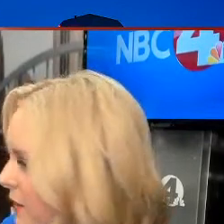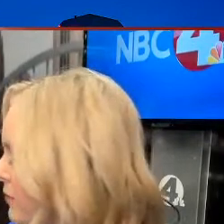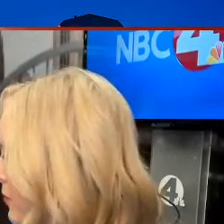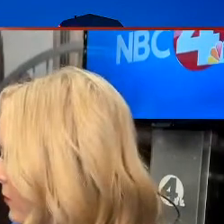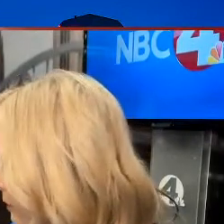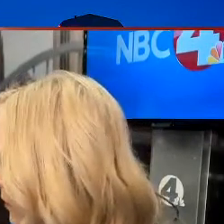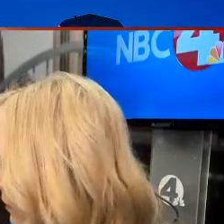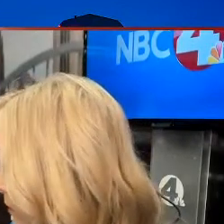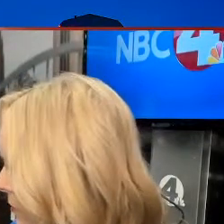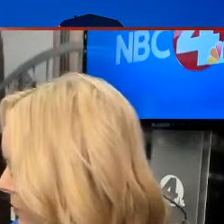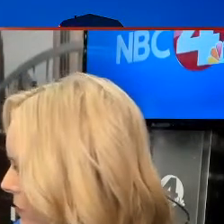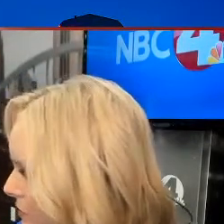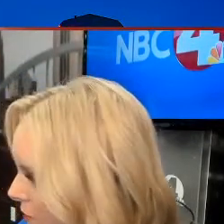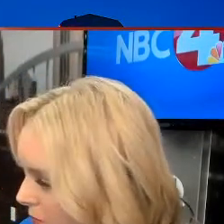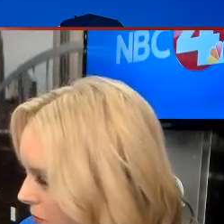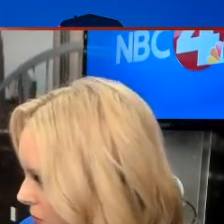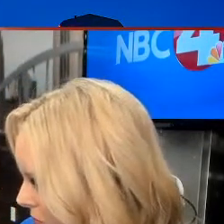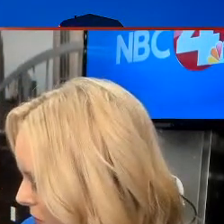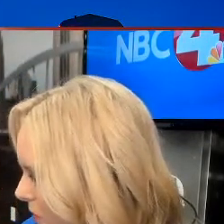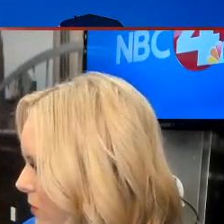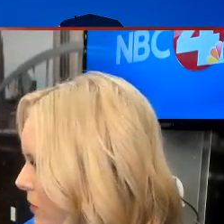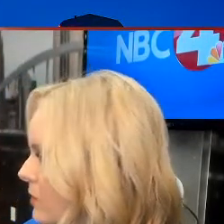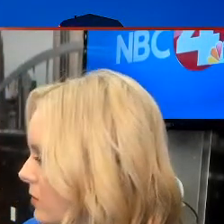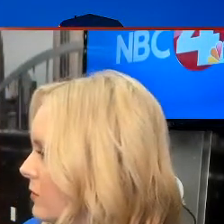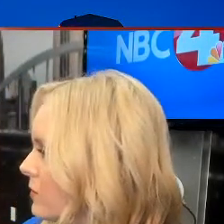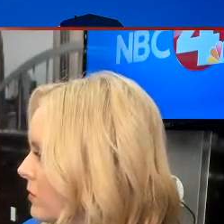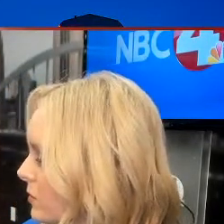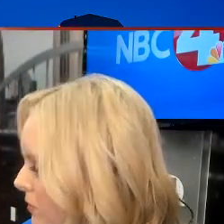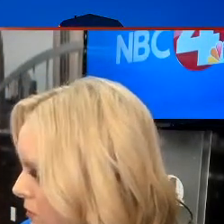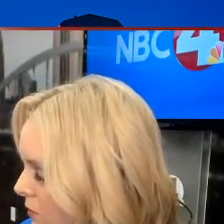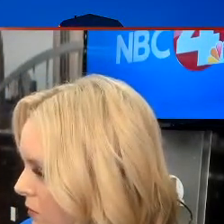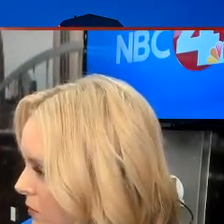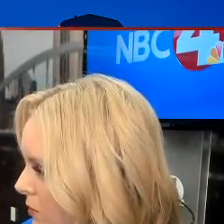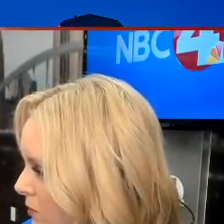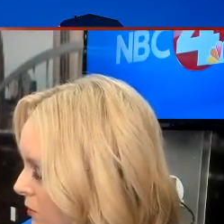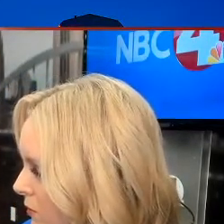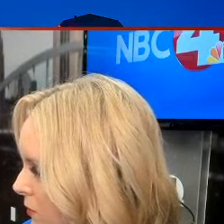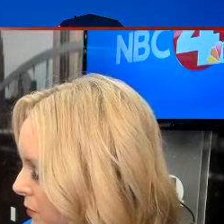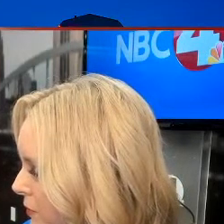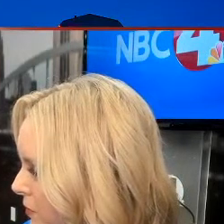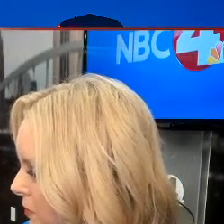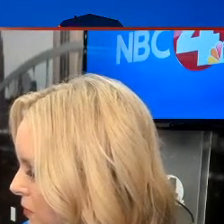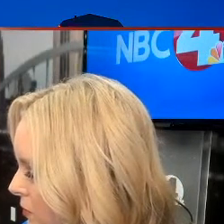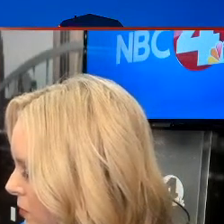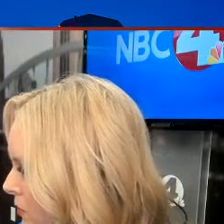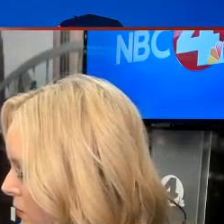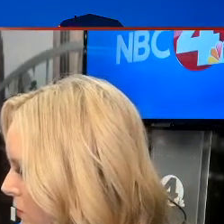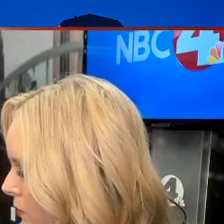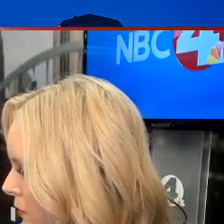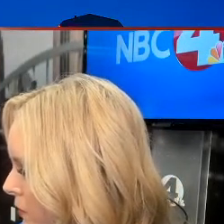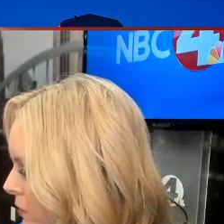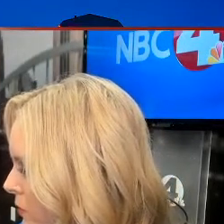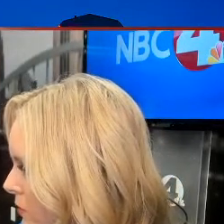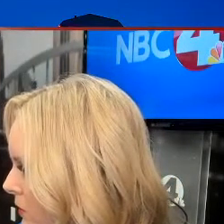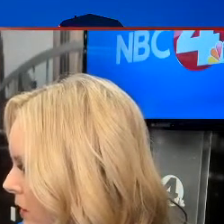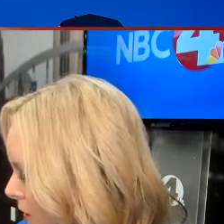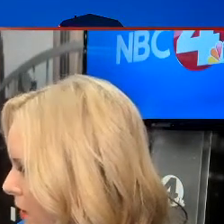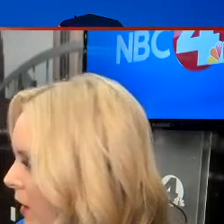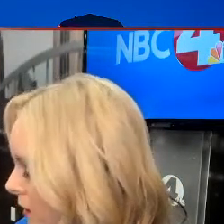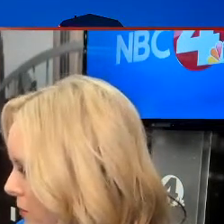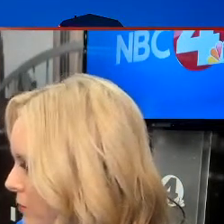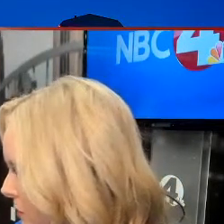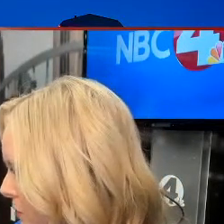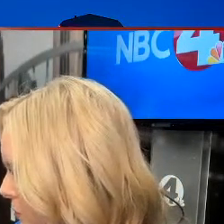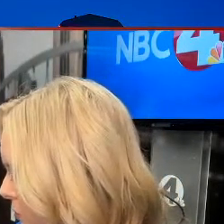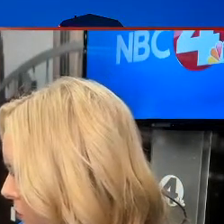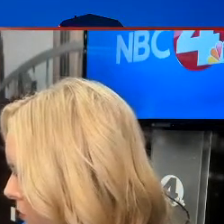people just staying inside in general. When it gets colder outside, there are a lot of factors that we just don't know how this novel virus will interact with.